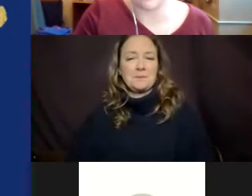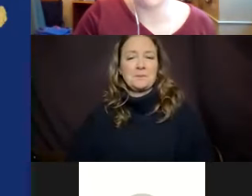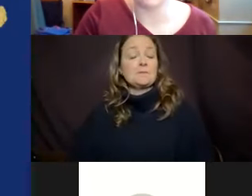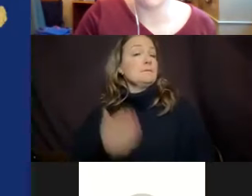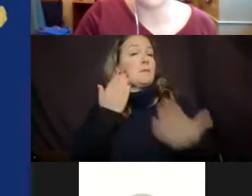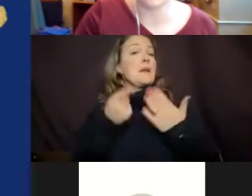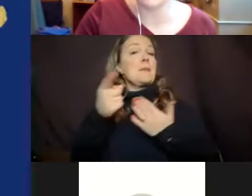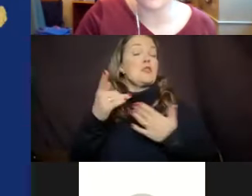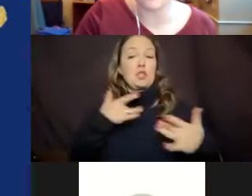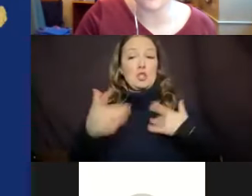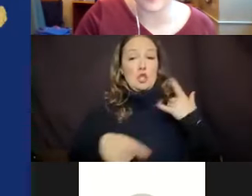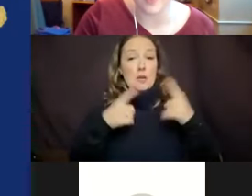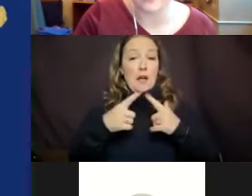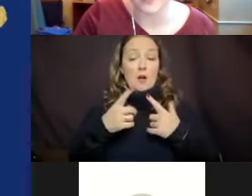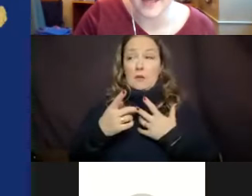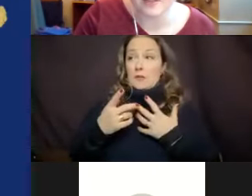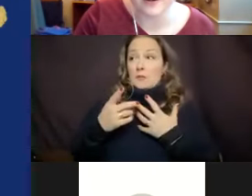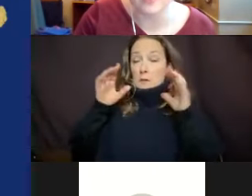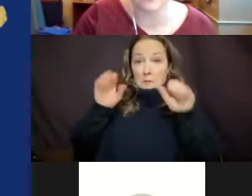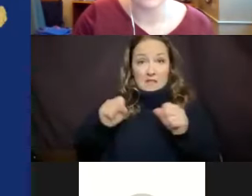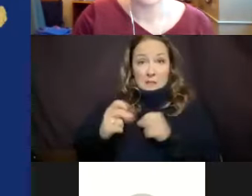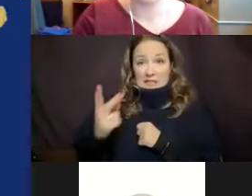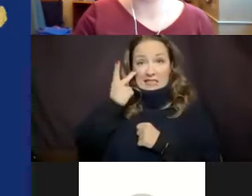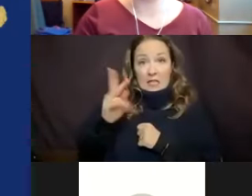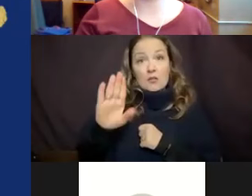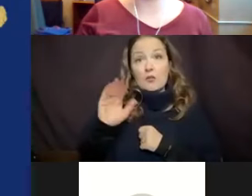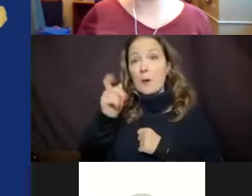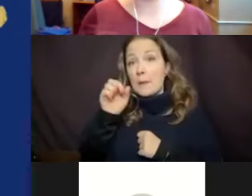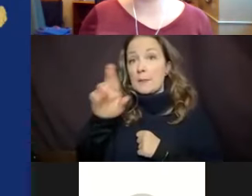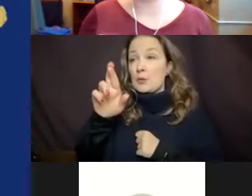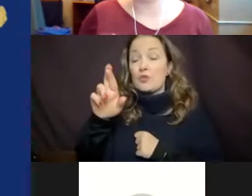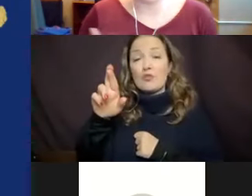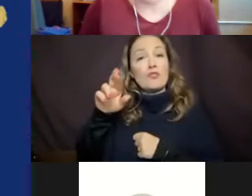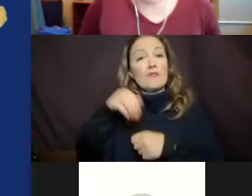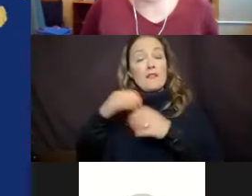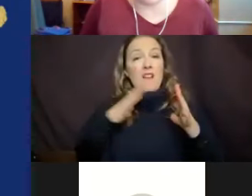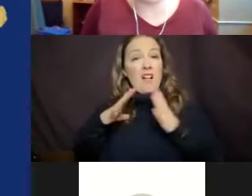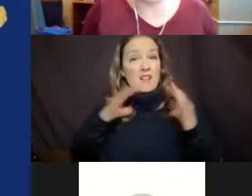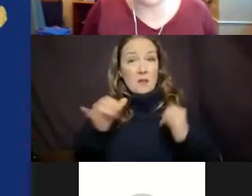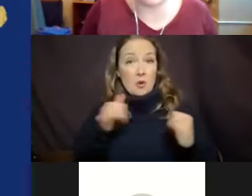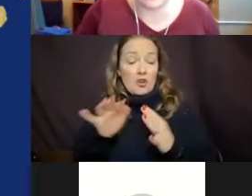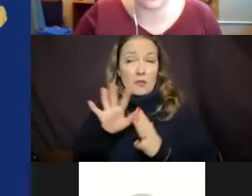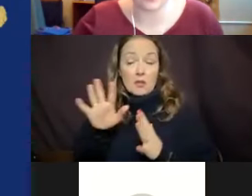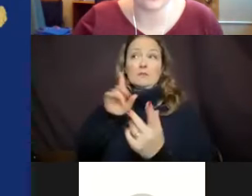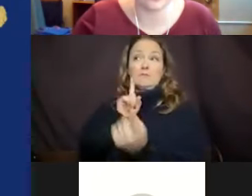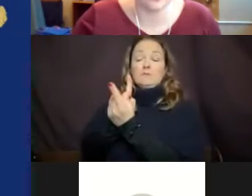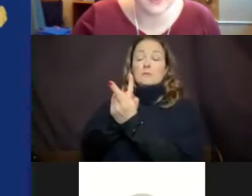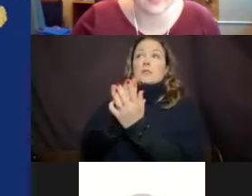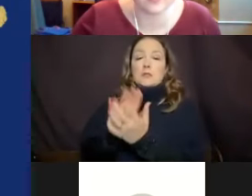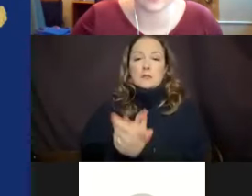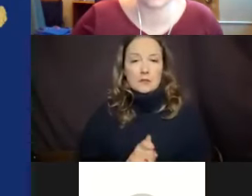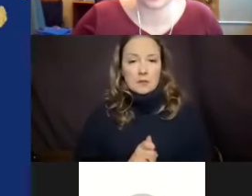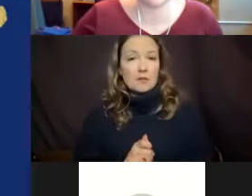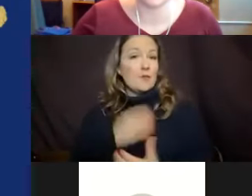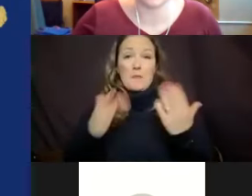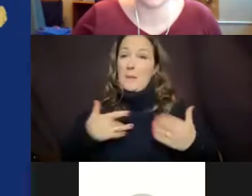about encountering former abusers at holiday gatherings. We could be just overwhelmed by the length of our to-do